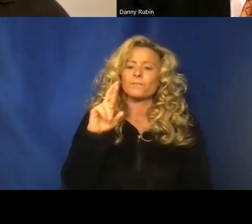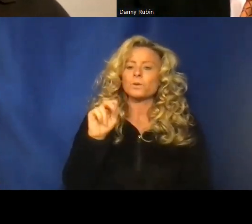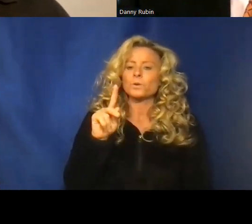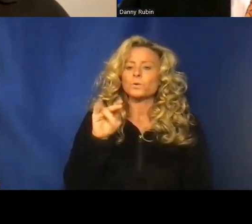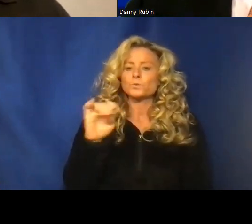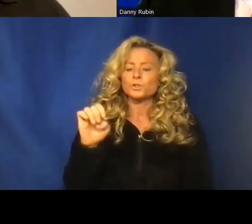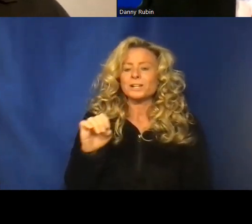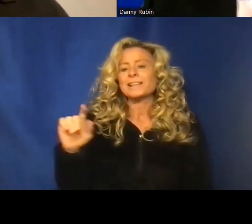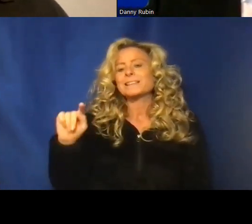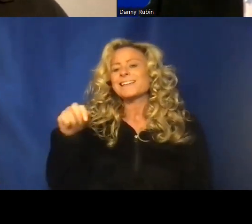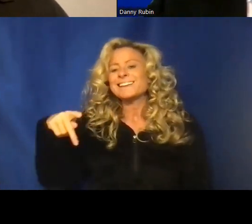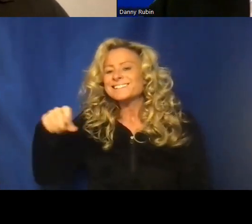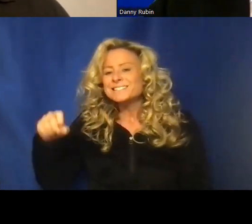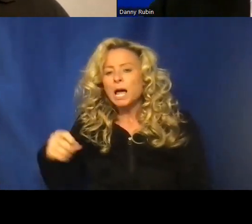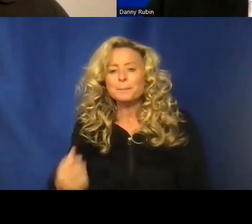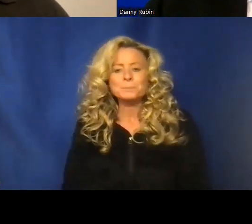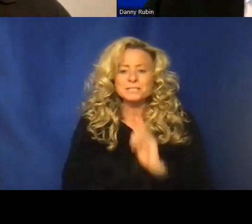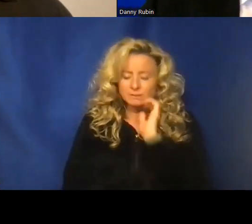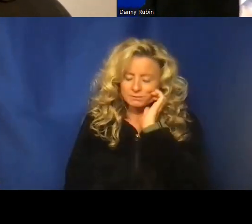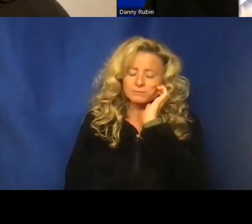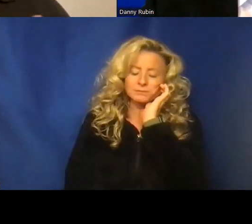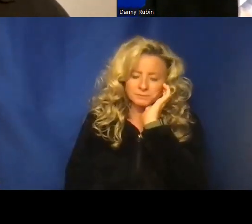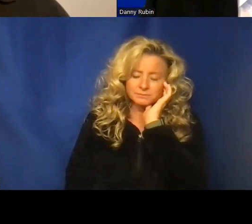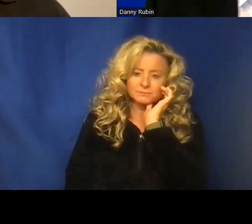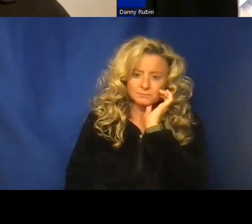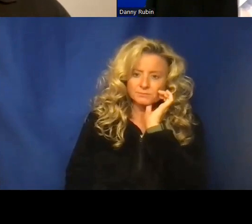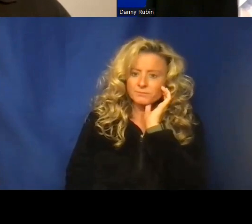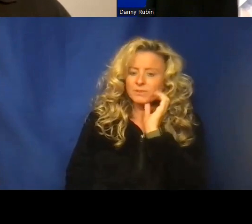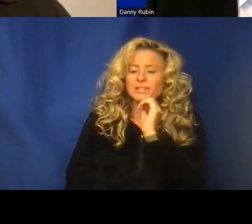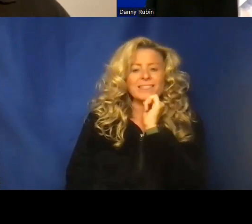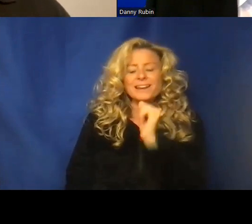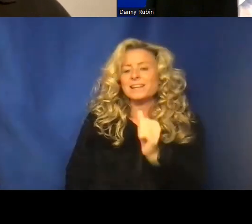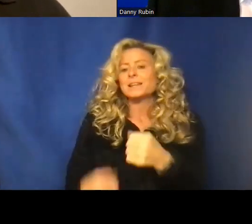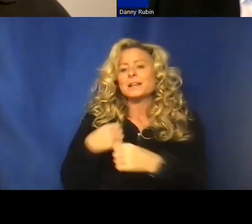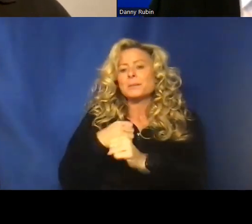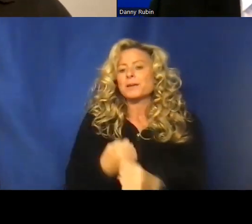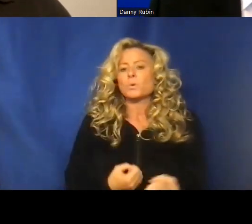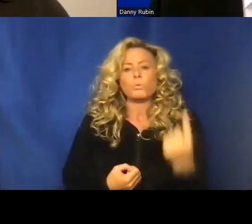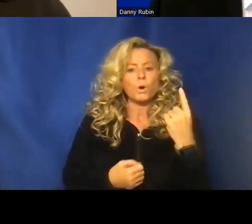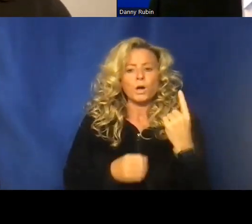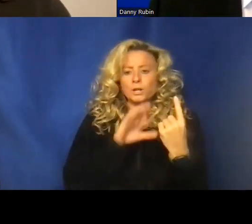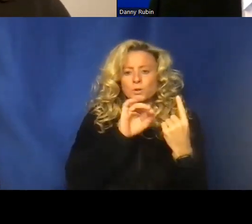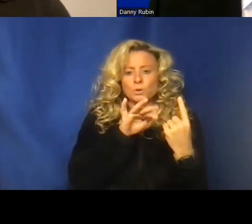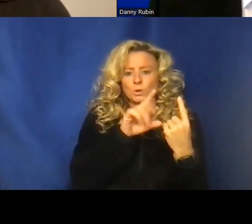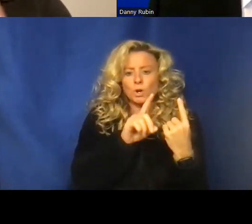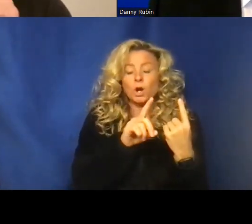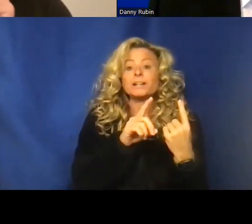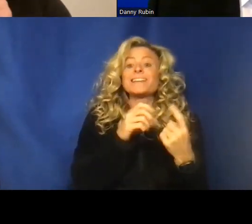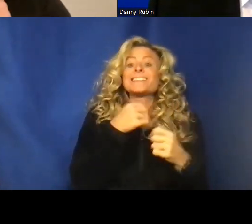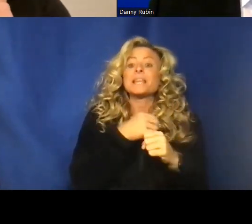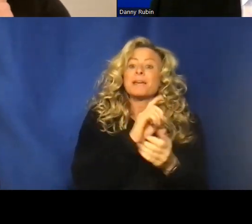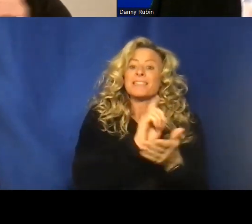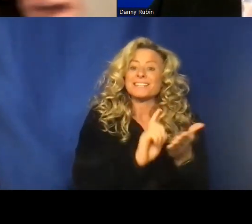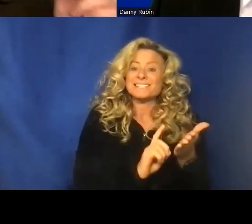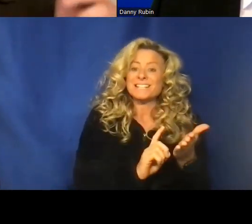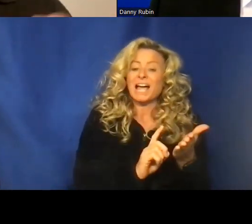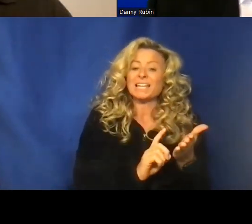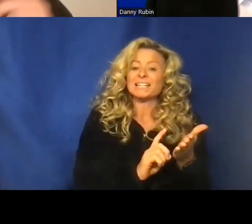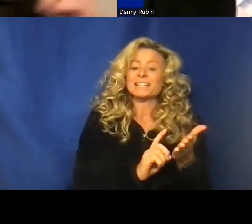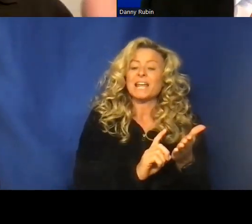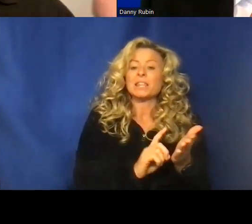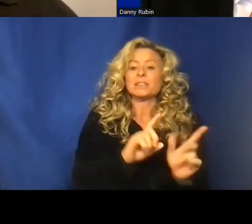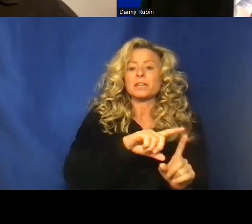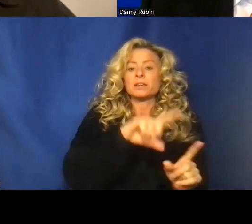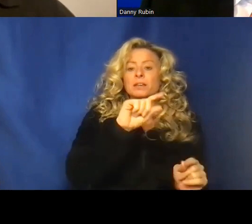Topps didn't just or exactly Topps. They didn't just make one card. They made the design, and then they printed